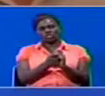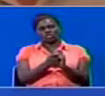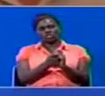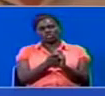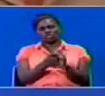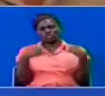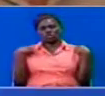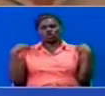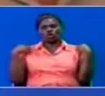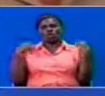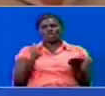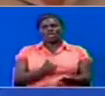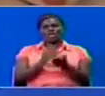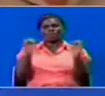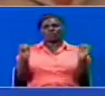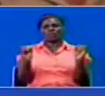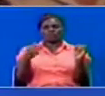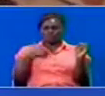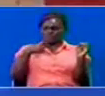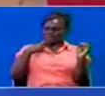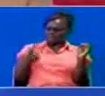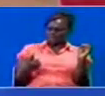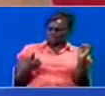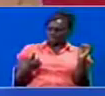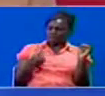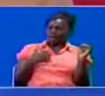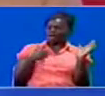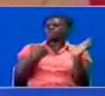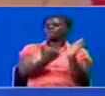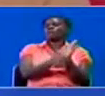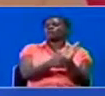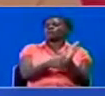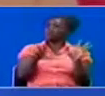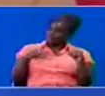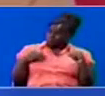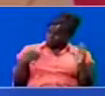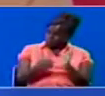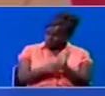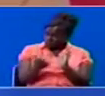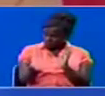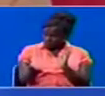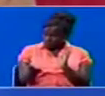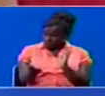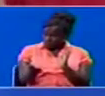uniform haiwezi saidia. Now generally I'm saying we have a problem. Do you agree that there's a problem? Yes.